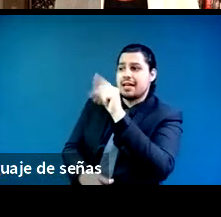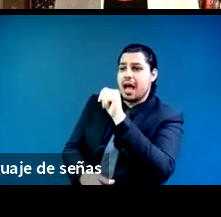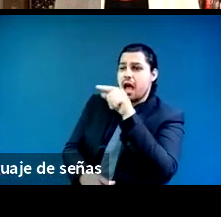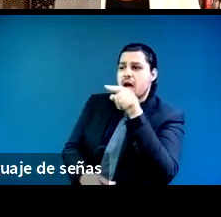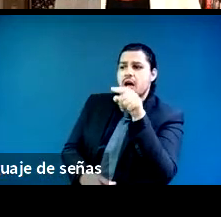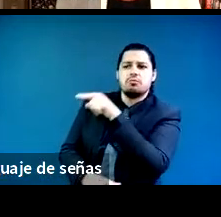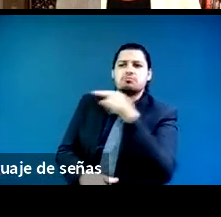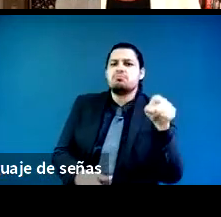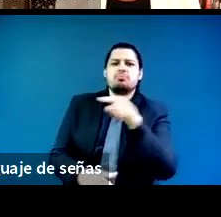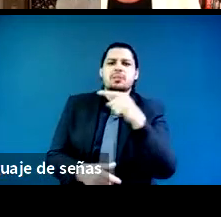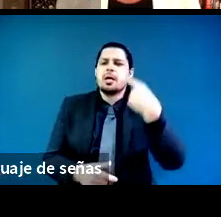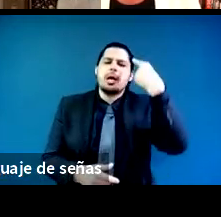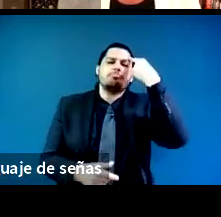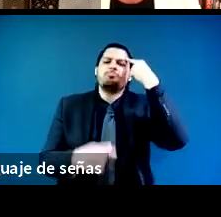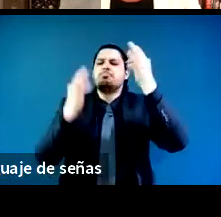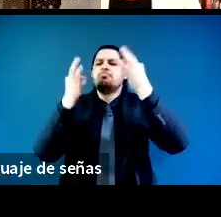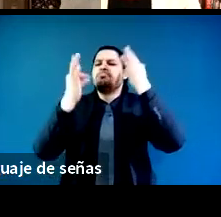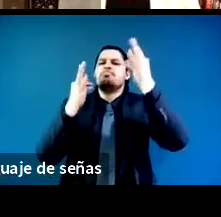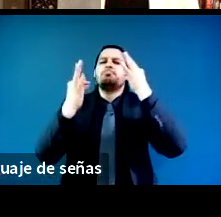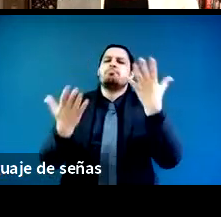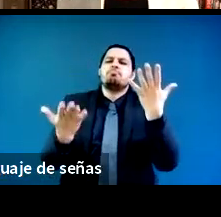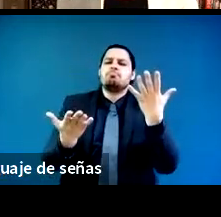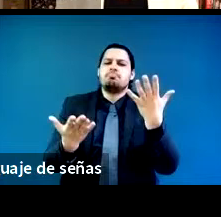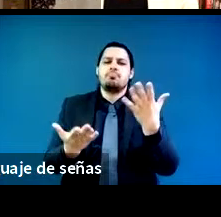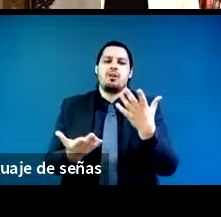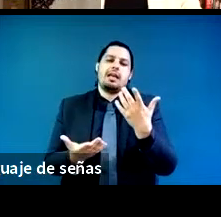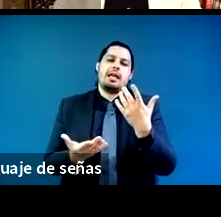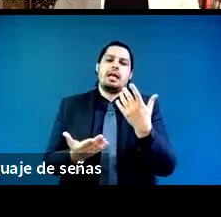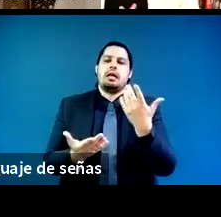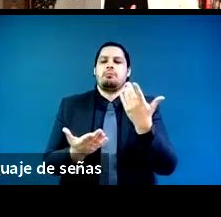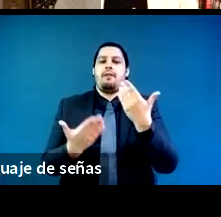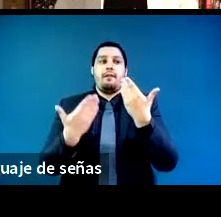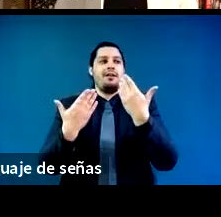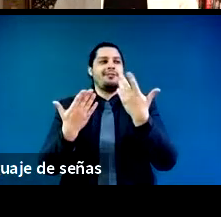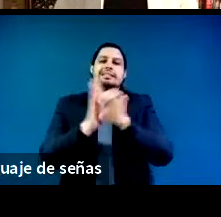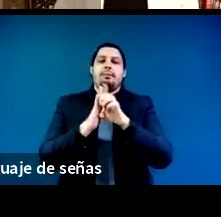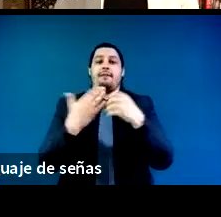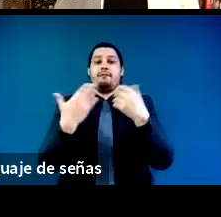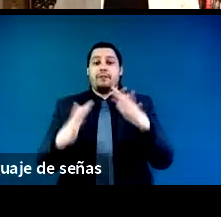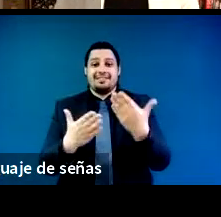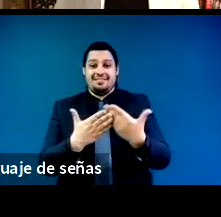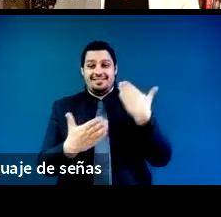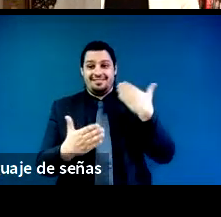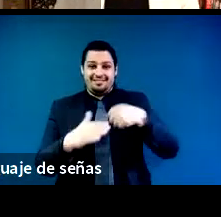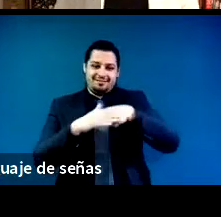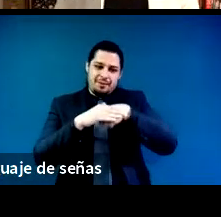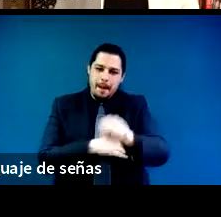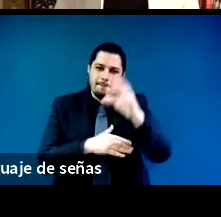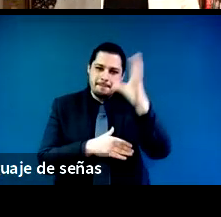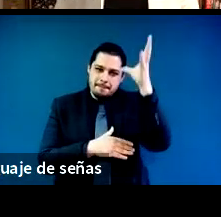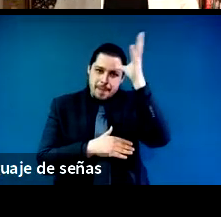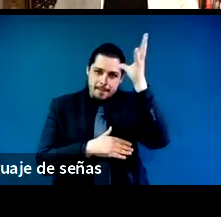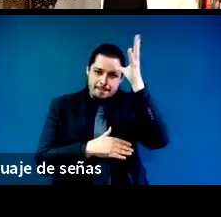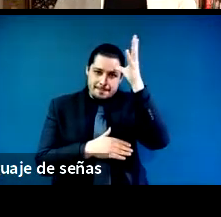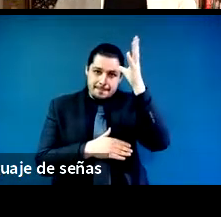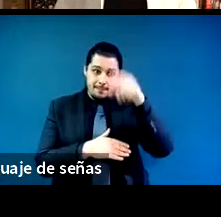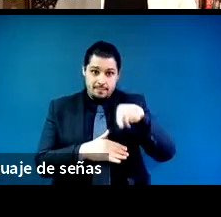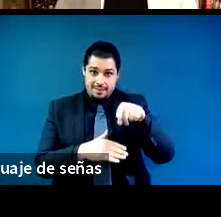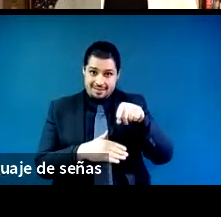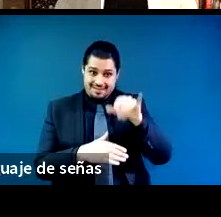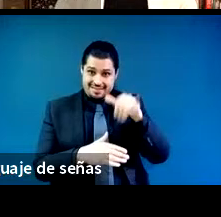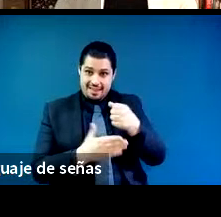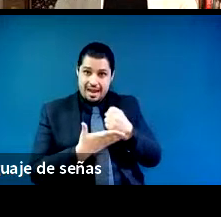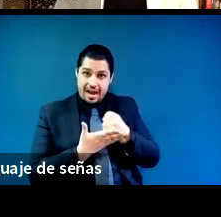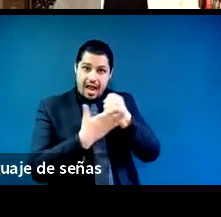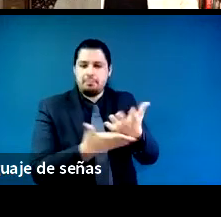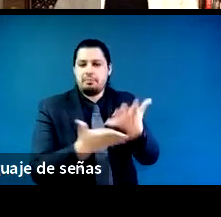think that this is a basic question. And from someone who comes from sports, it has been so interesting to see how